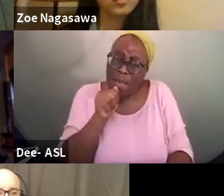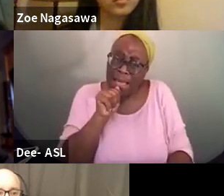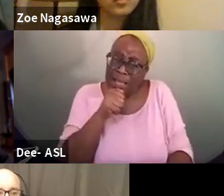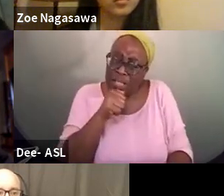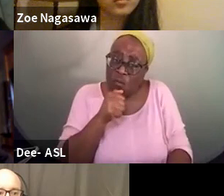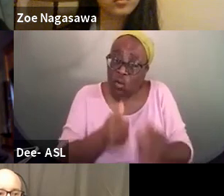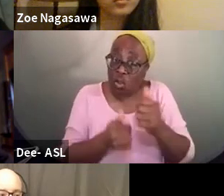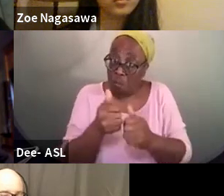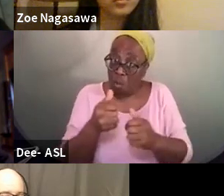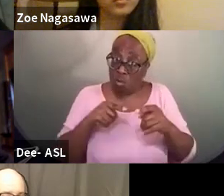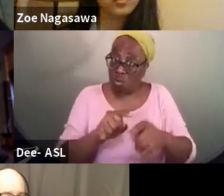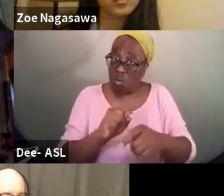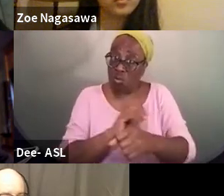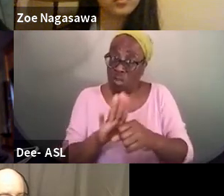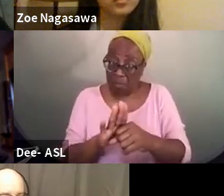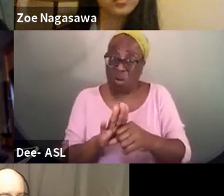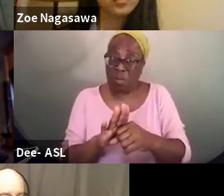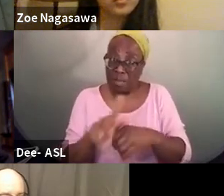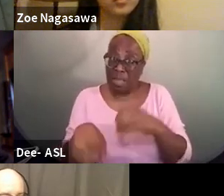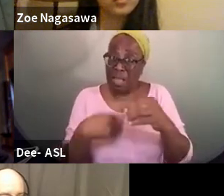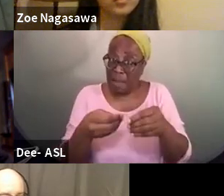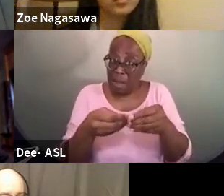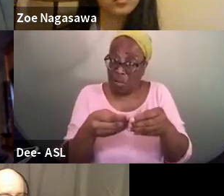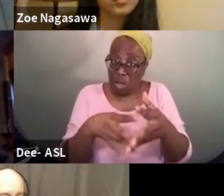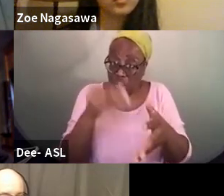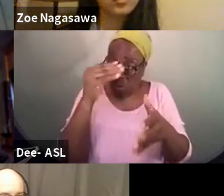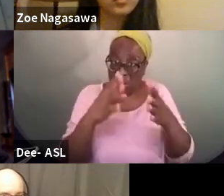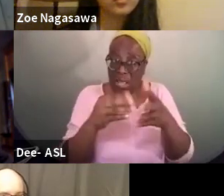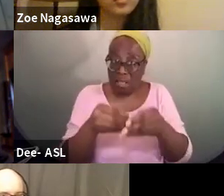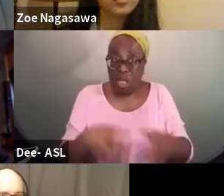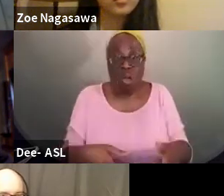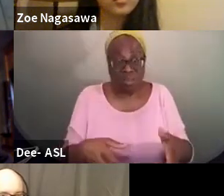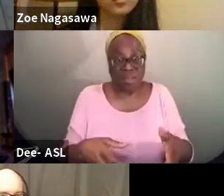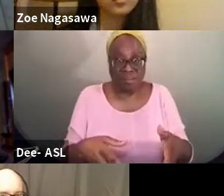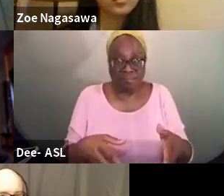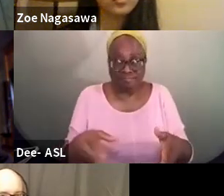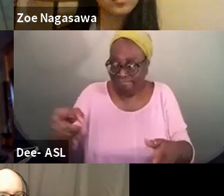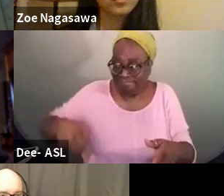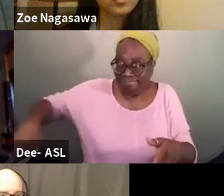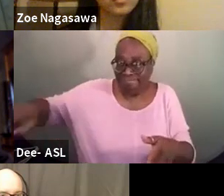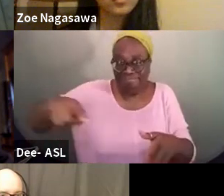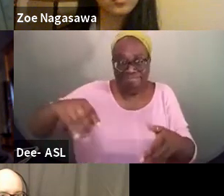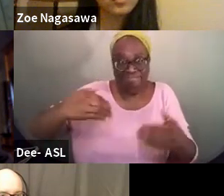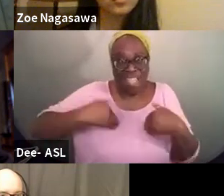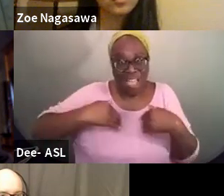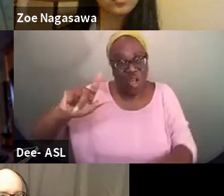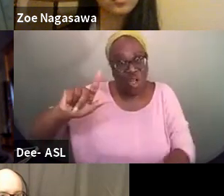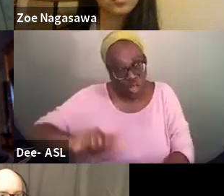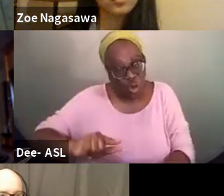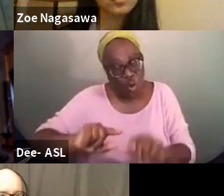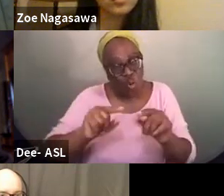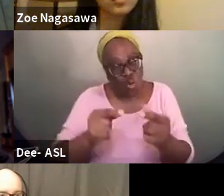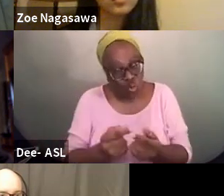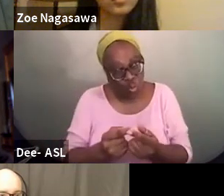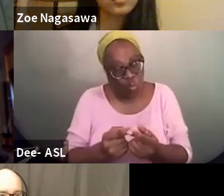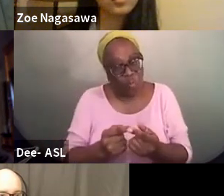from the pandemic in terms of learning loss? It's the very ones that have the lower group mean differences. So we're going